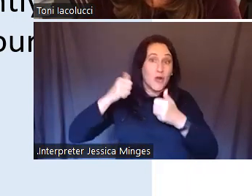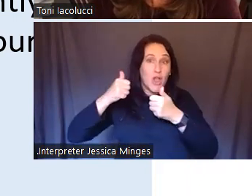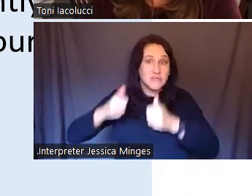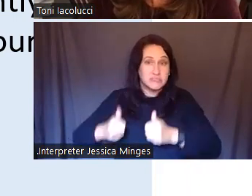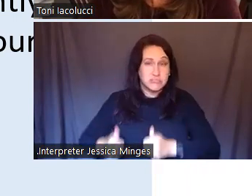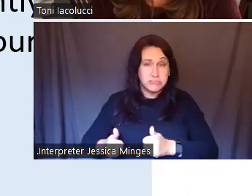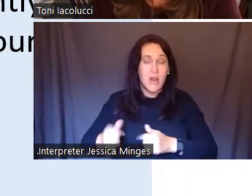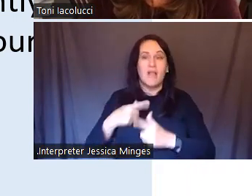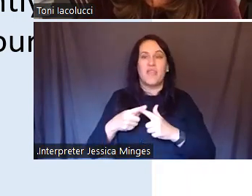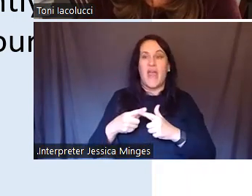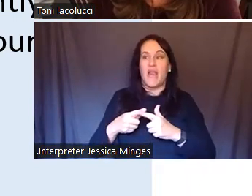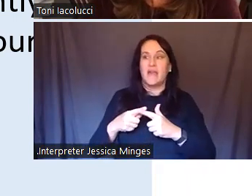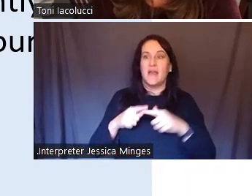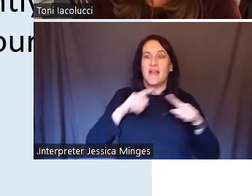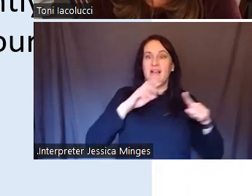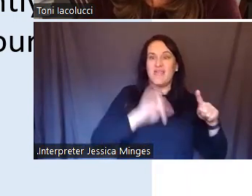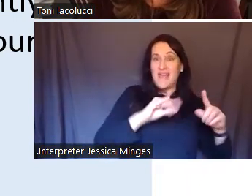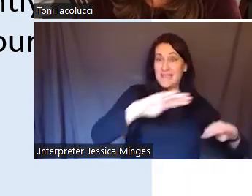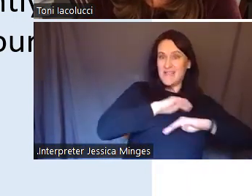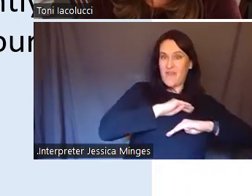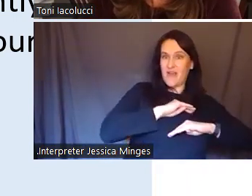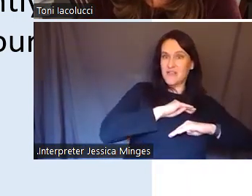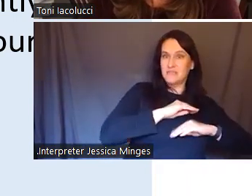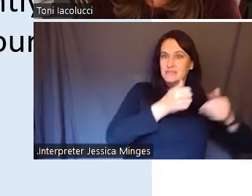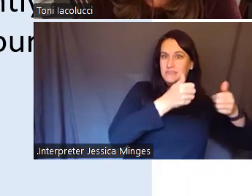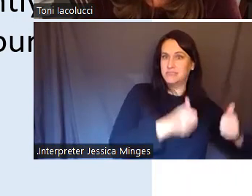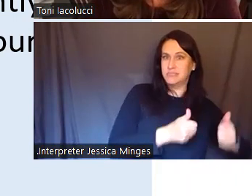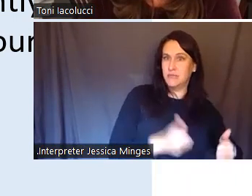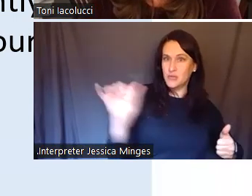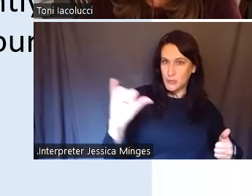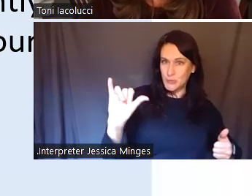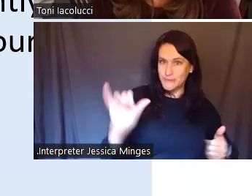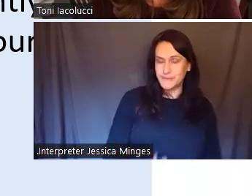good is the satisfaction of the patient with the healthcare.